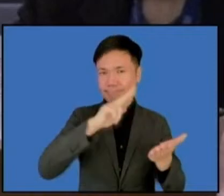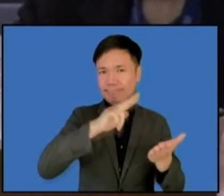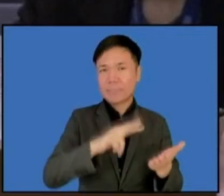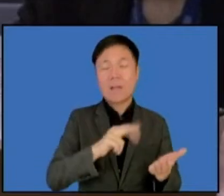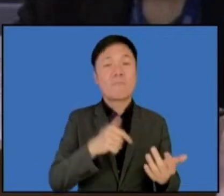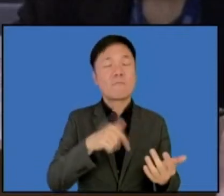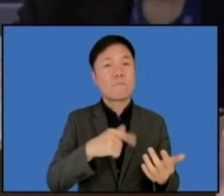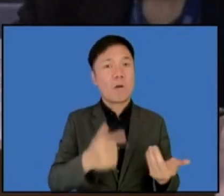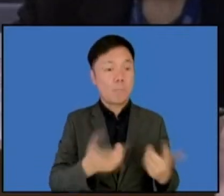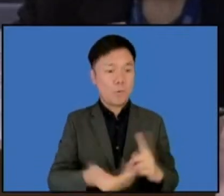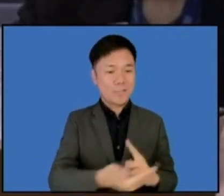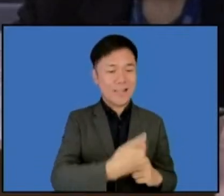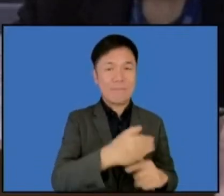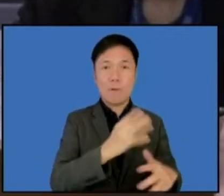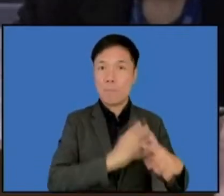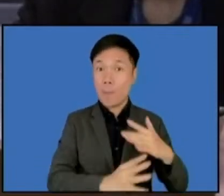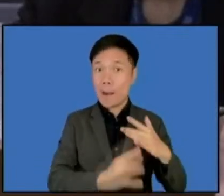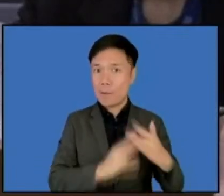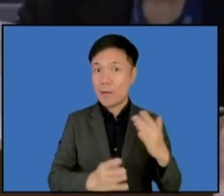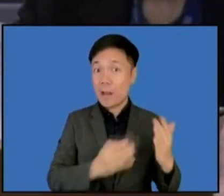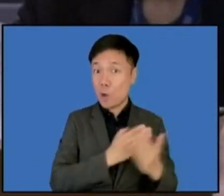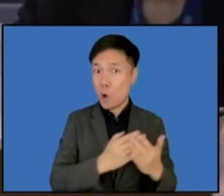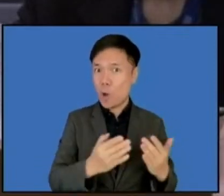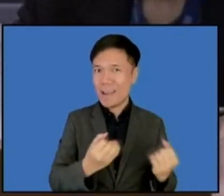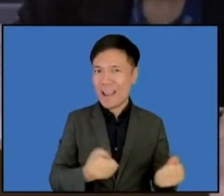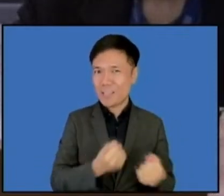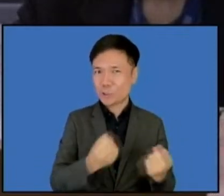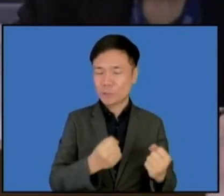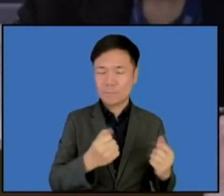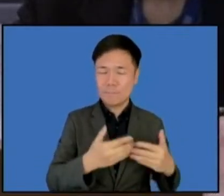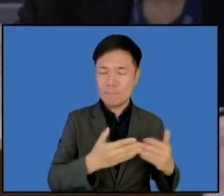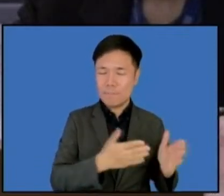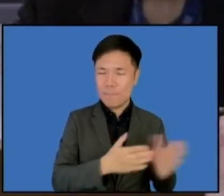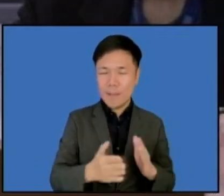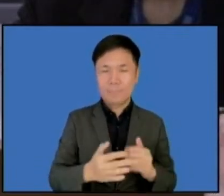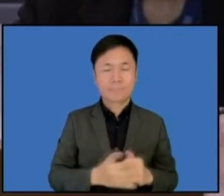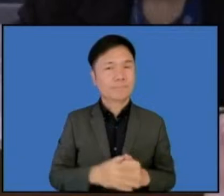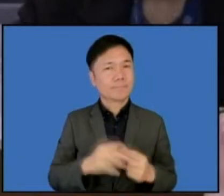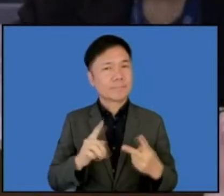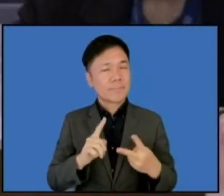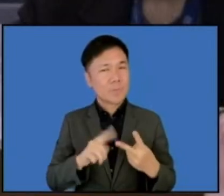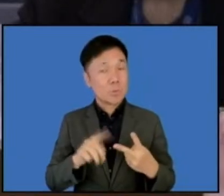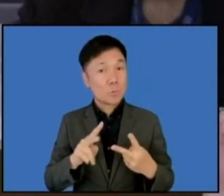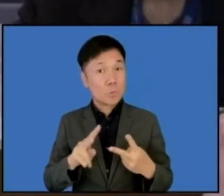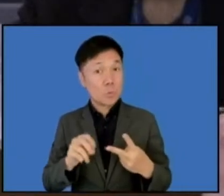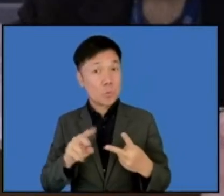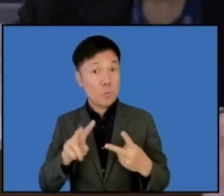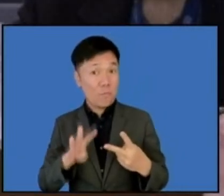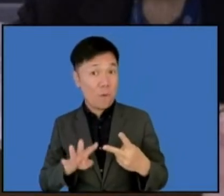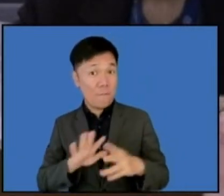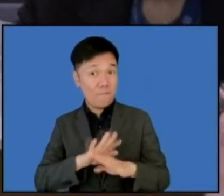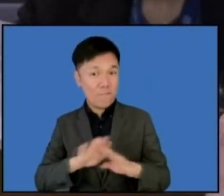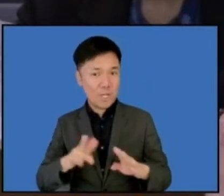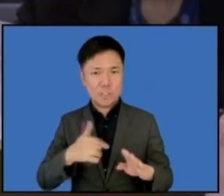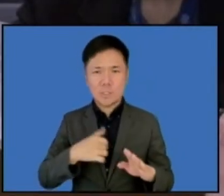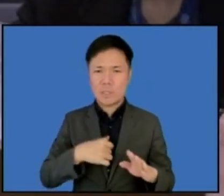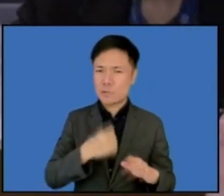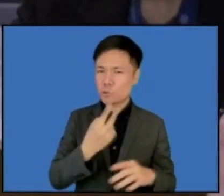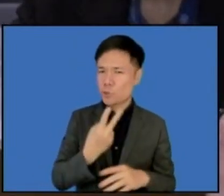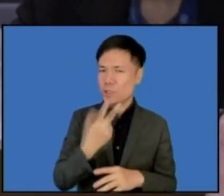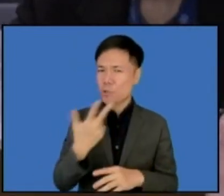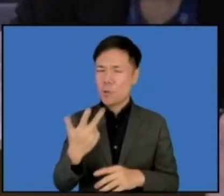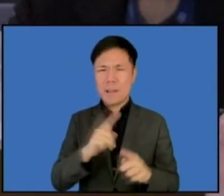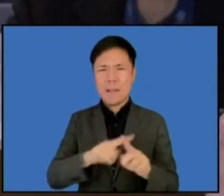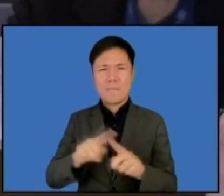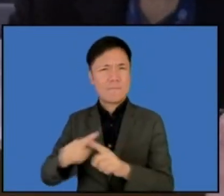Migrant Workers and its corresponding action plan. By the end of 2024, 23 important projects, including the annual ASEAN Forum